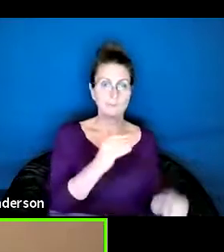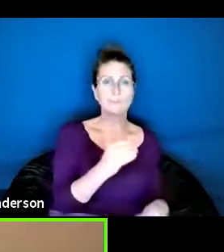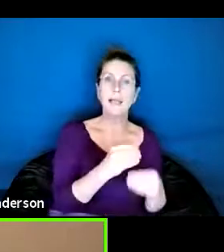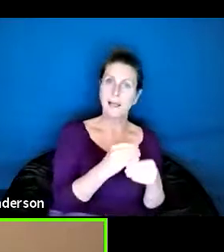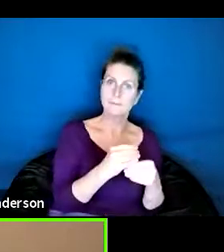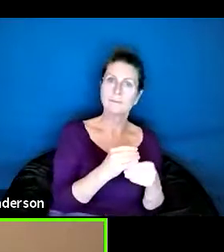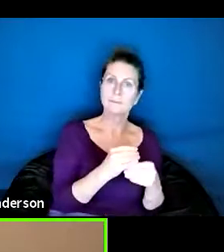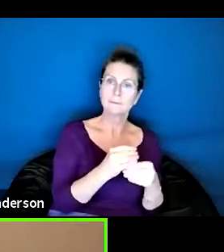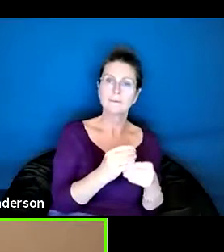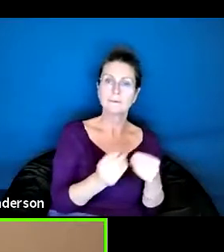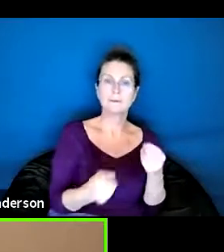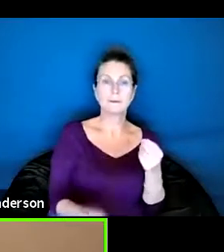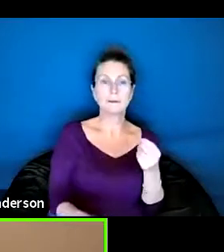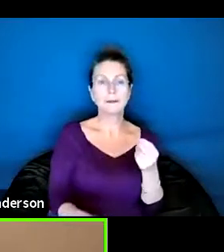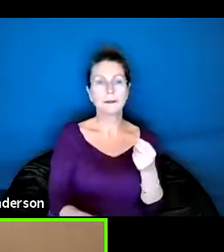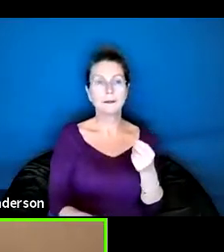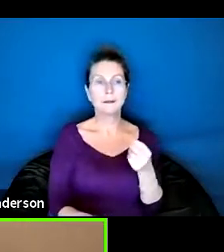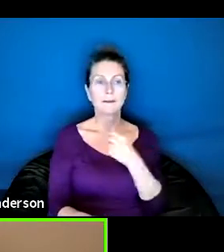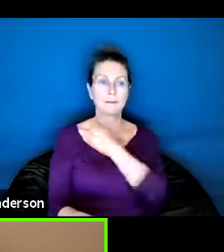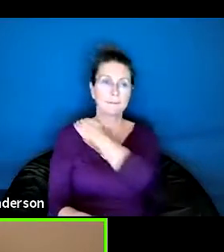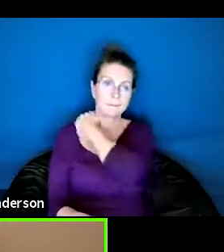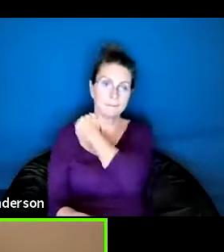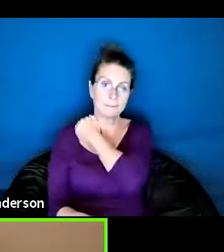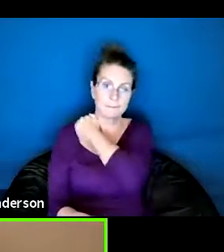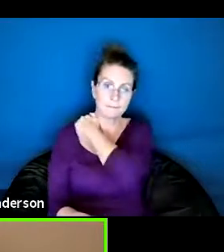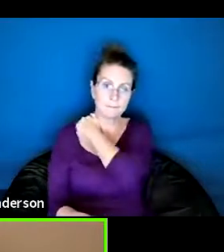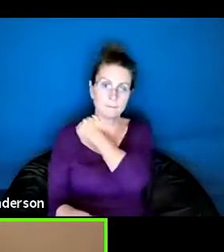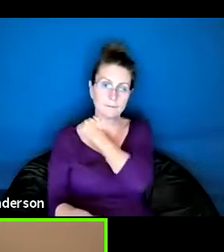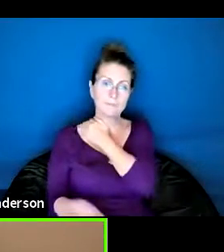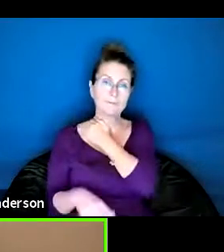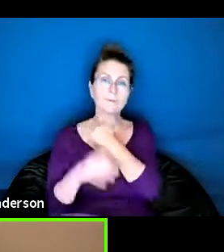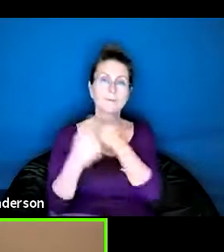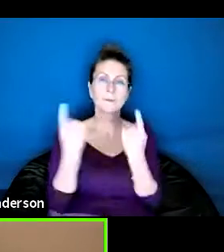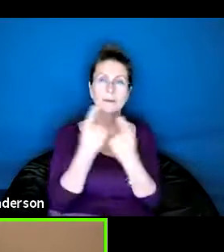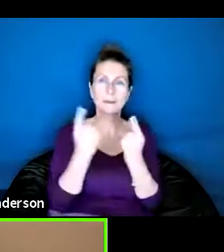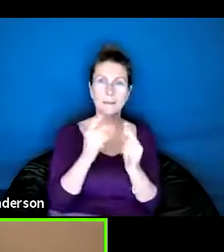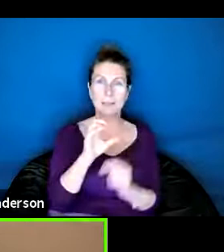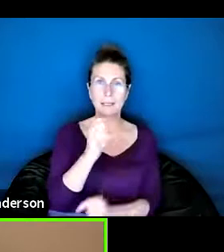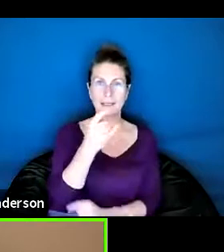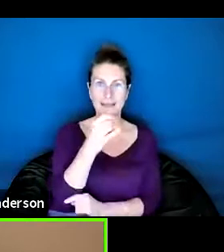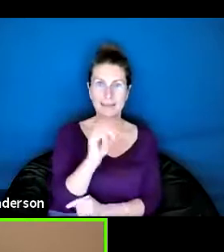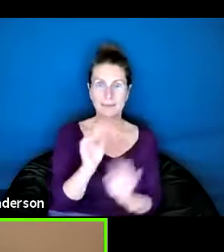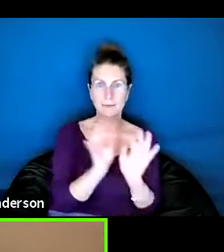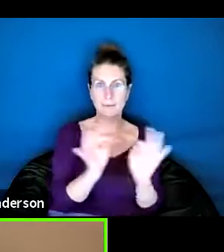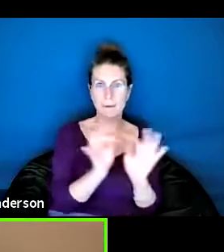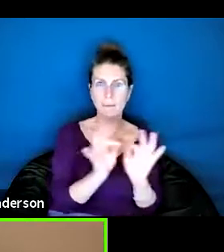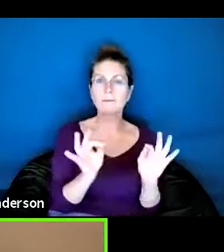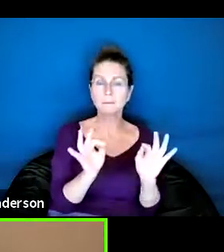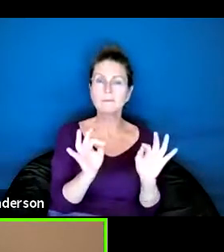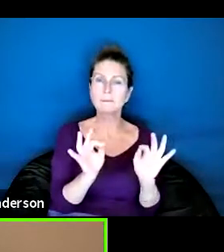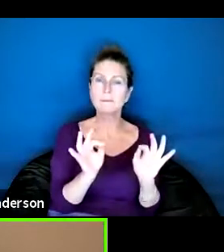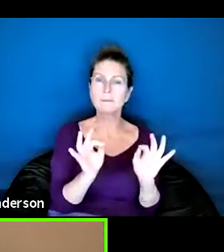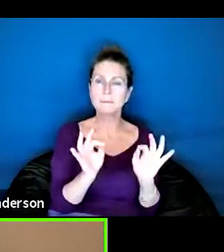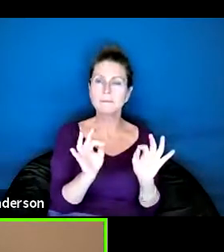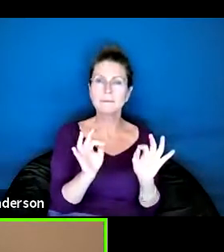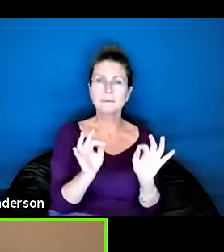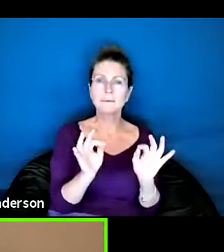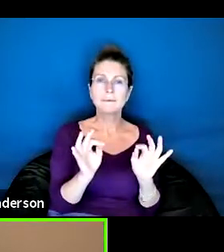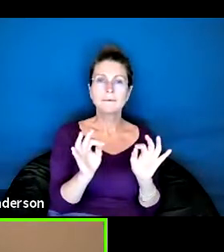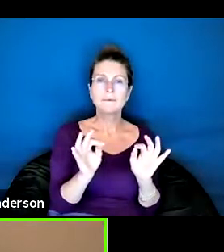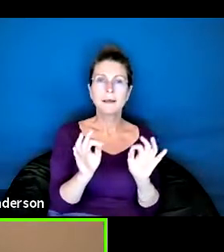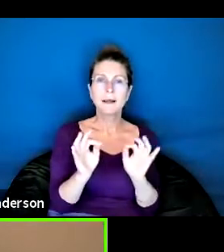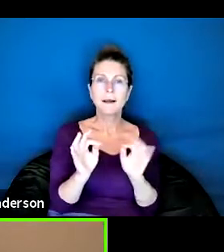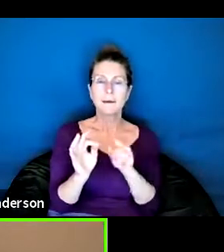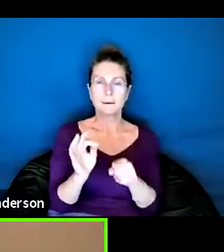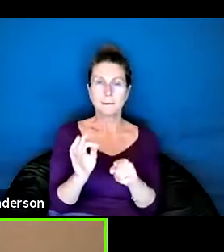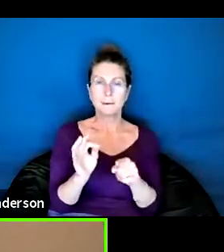Dr. McDonald, that, to go back to something Stephen said earlier and take a page from his book, he was talking about how this